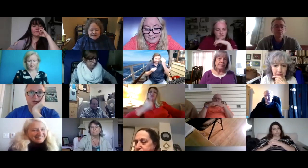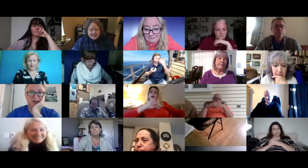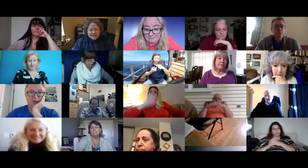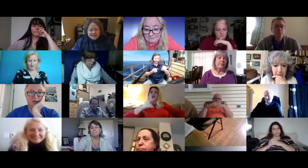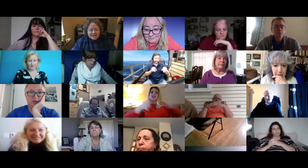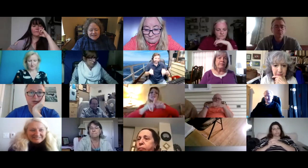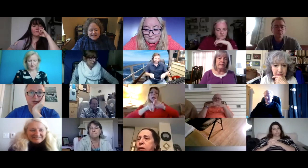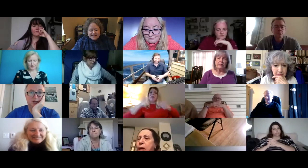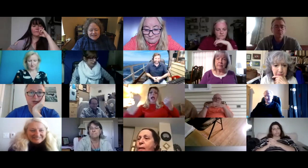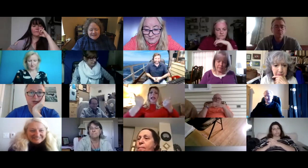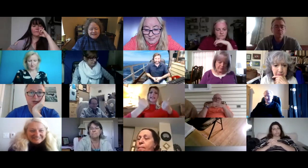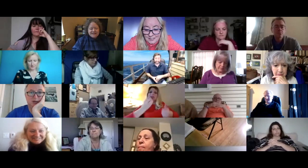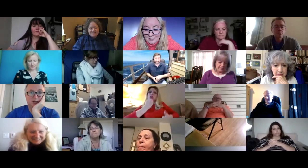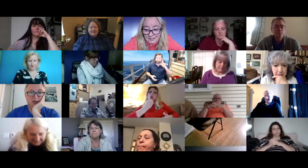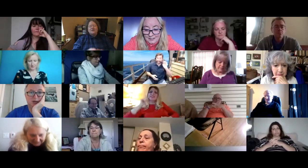Maggie?